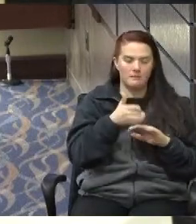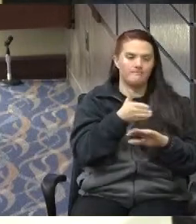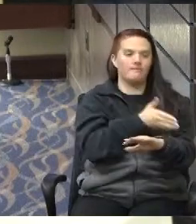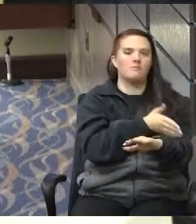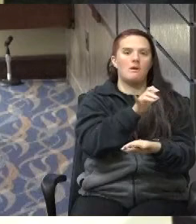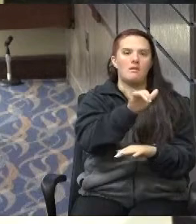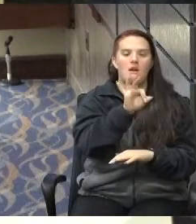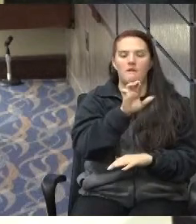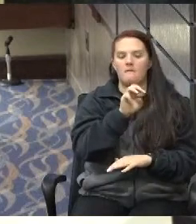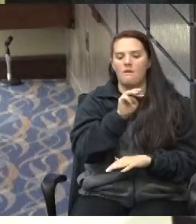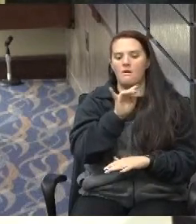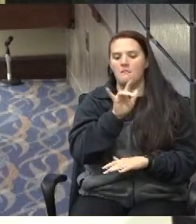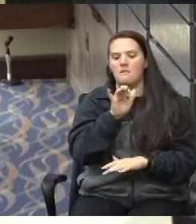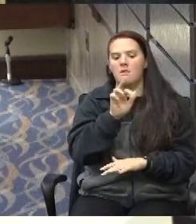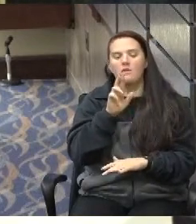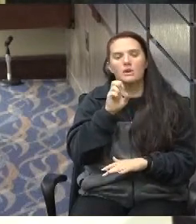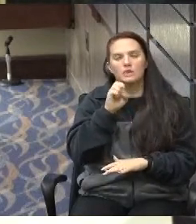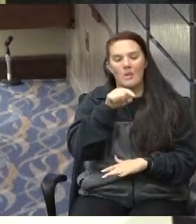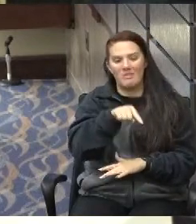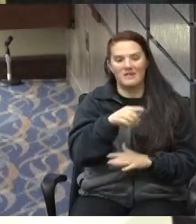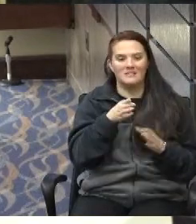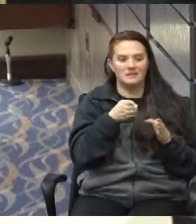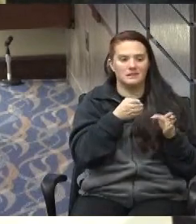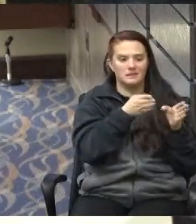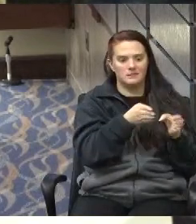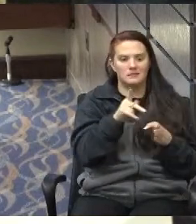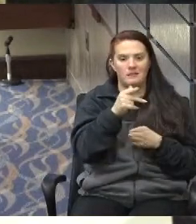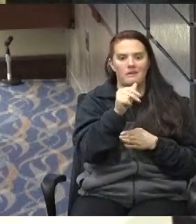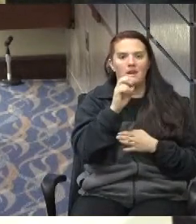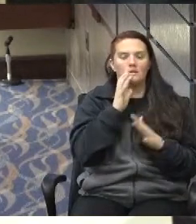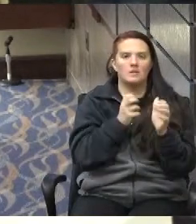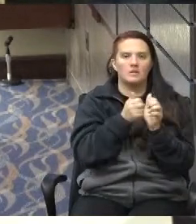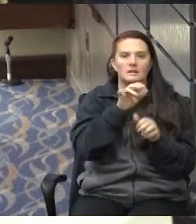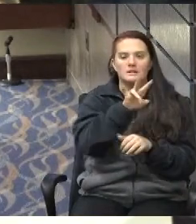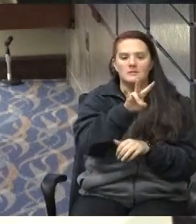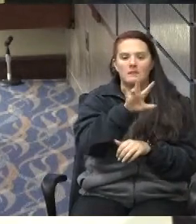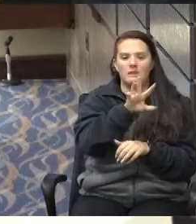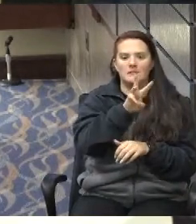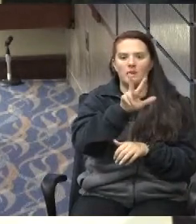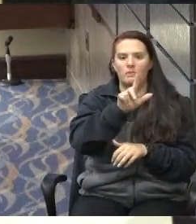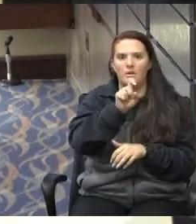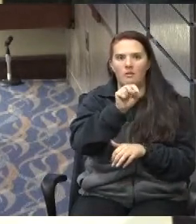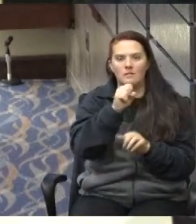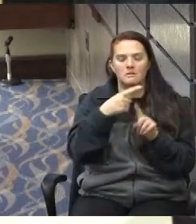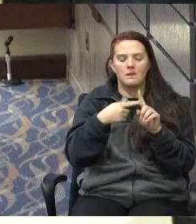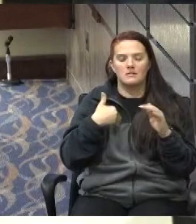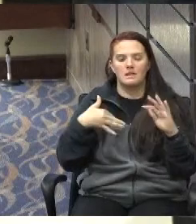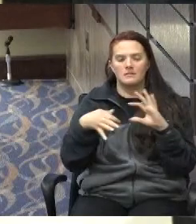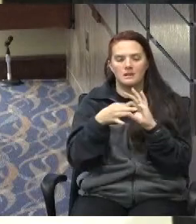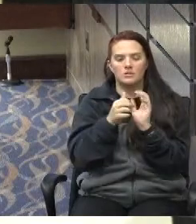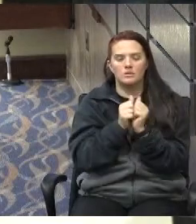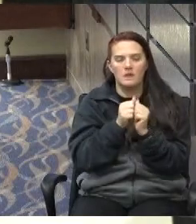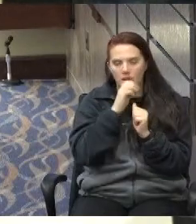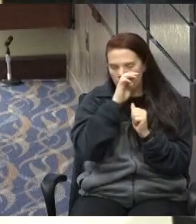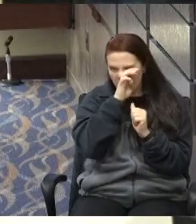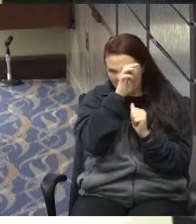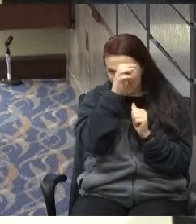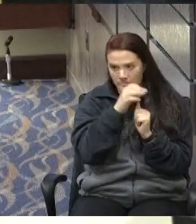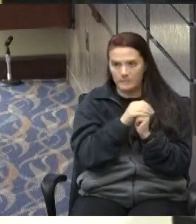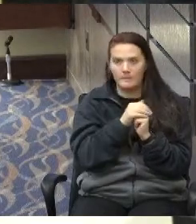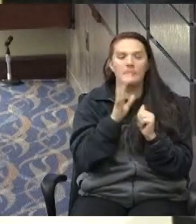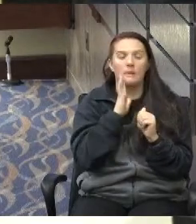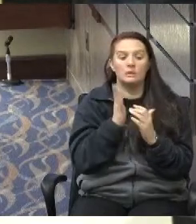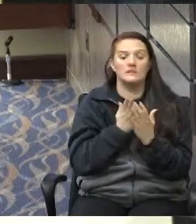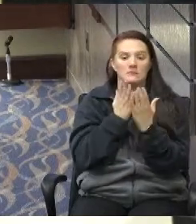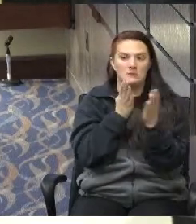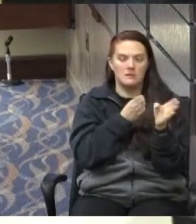that Farm Miller. And so this phase gets them up to 763 lots, plus it has a connection. So they'll submit